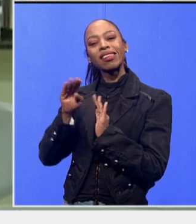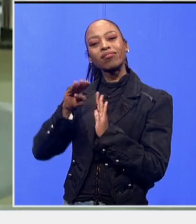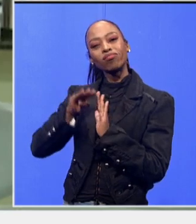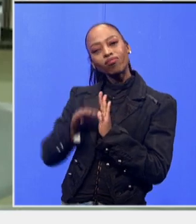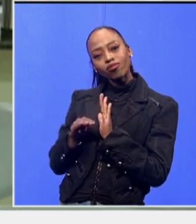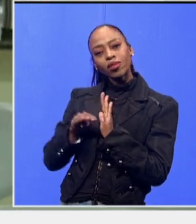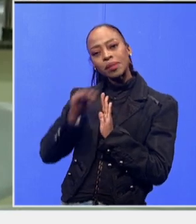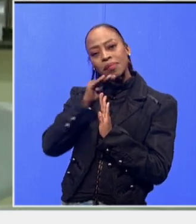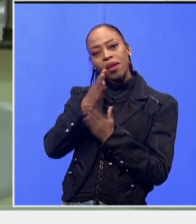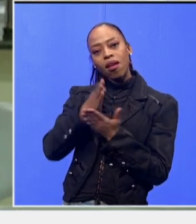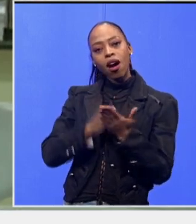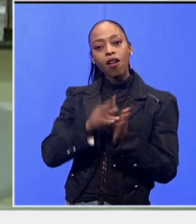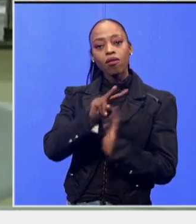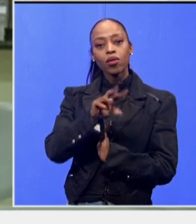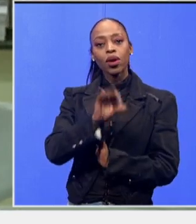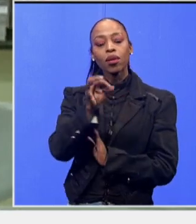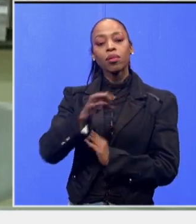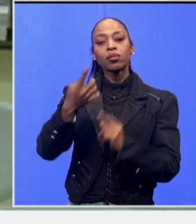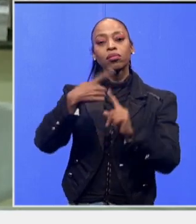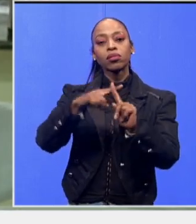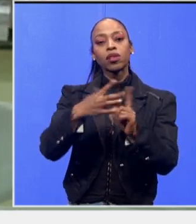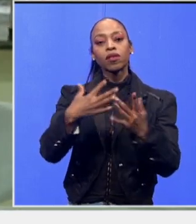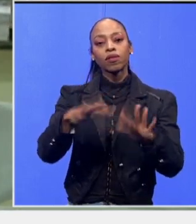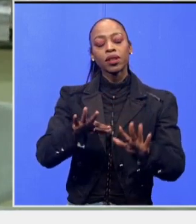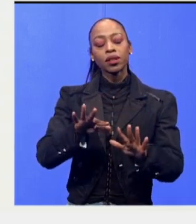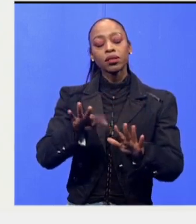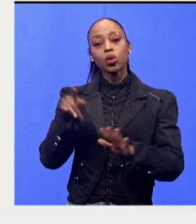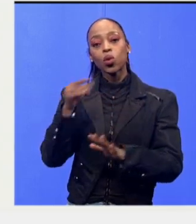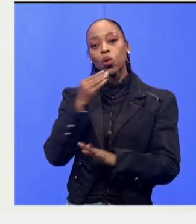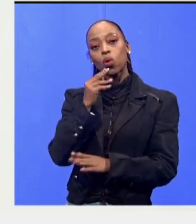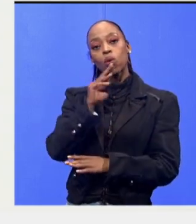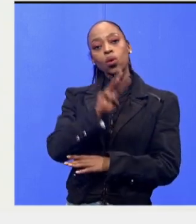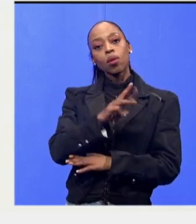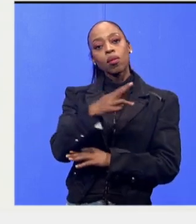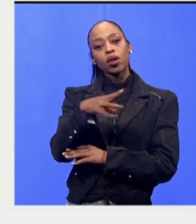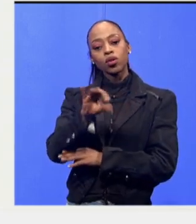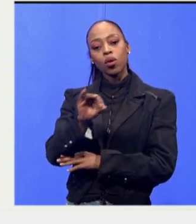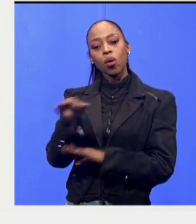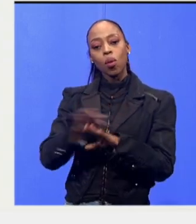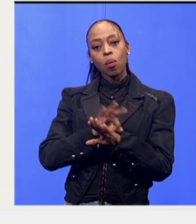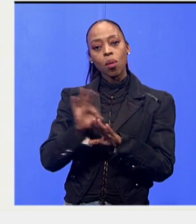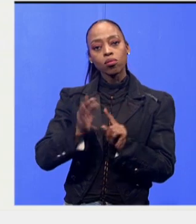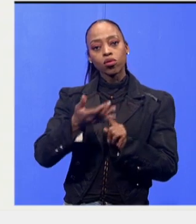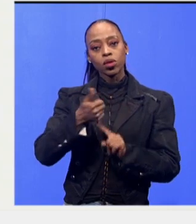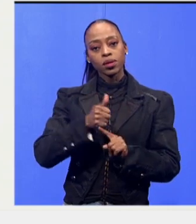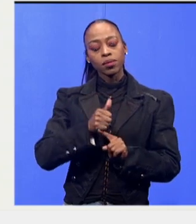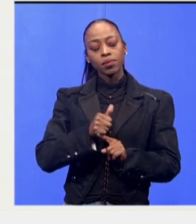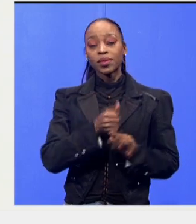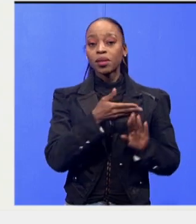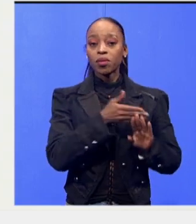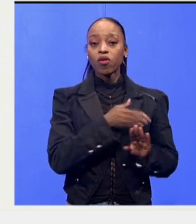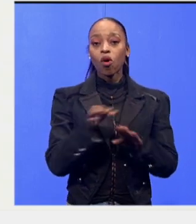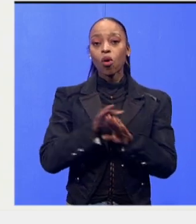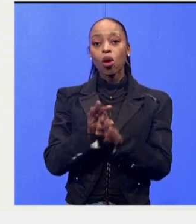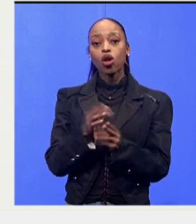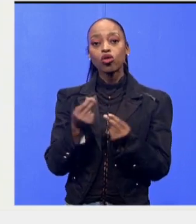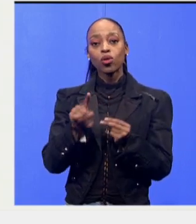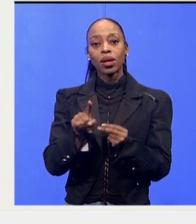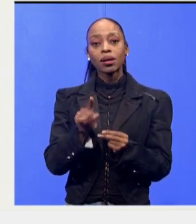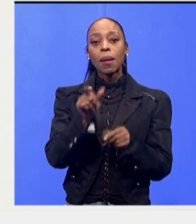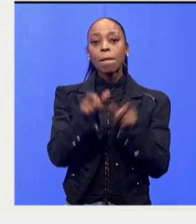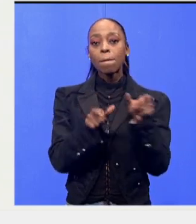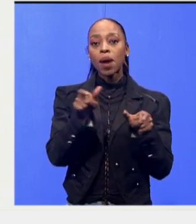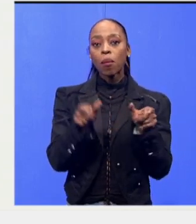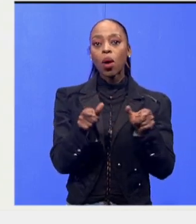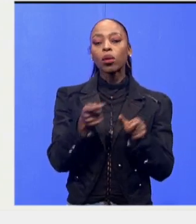of the 20% target set by the WHO. What we set out to do was to increase the number of people